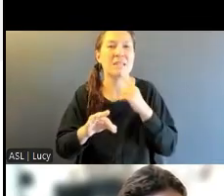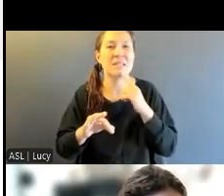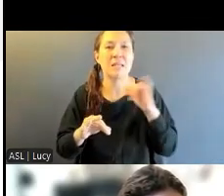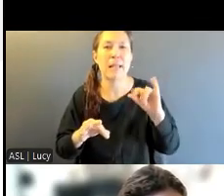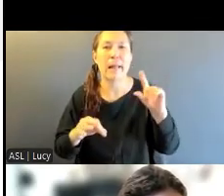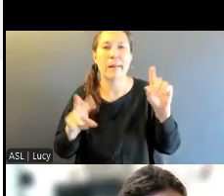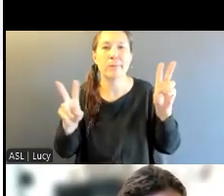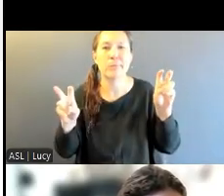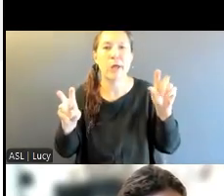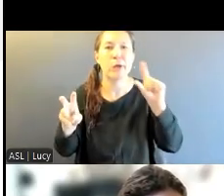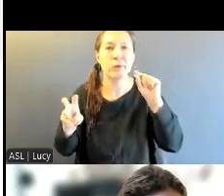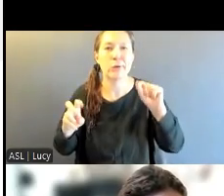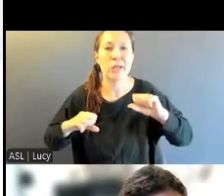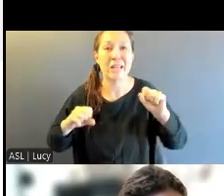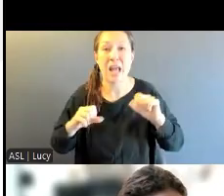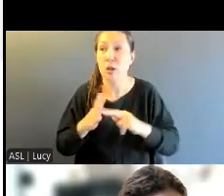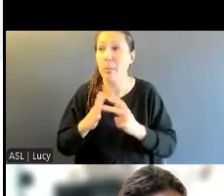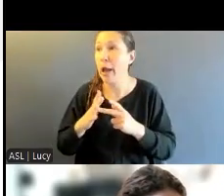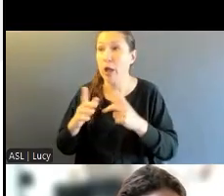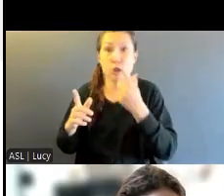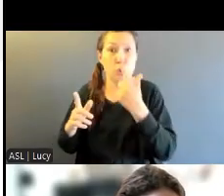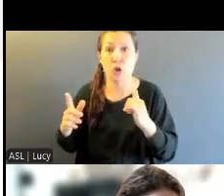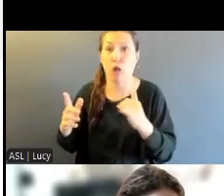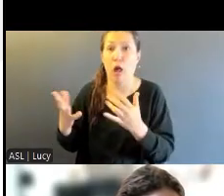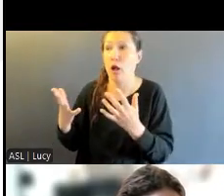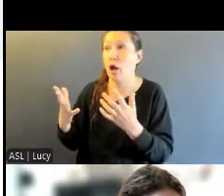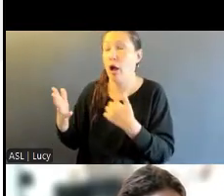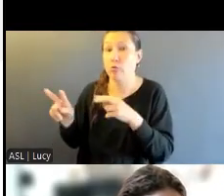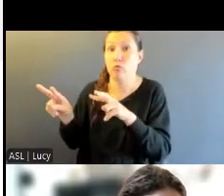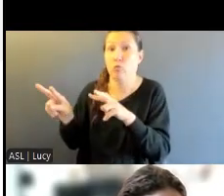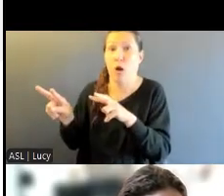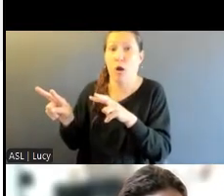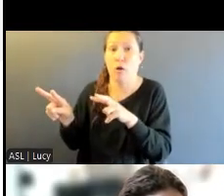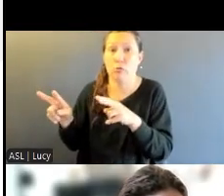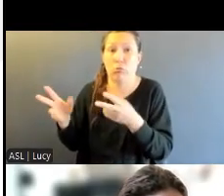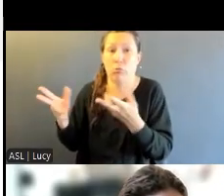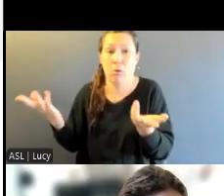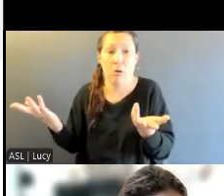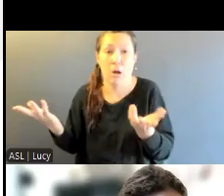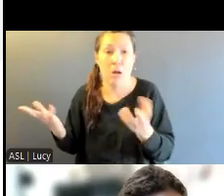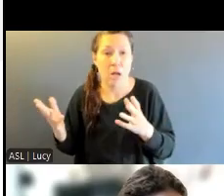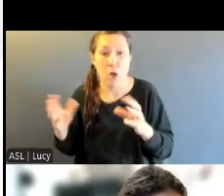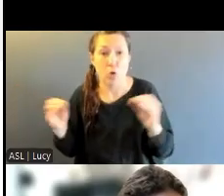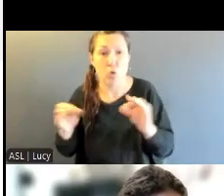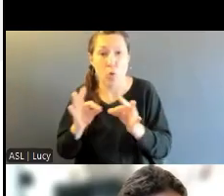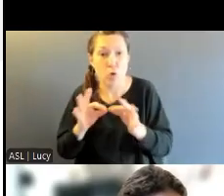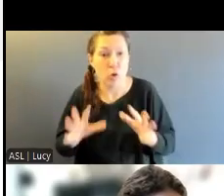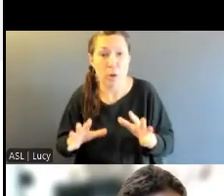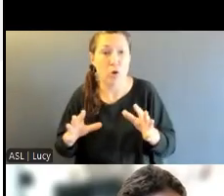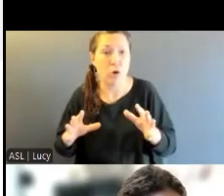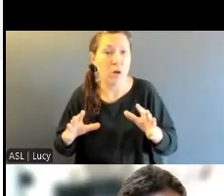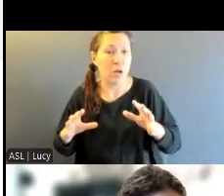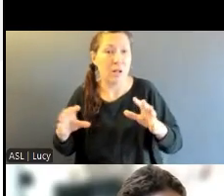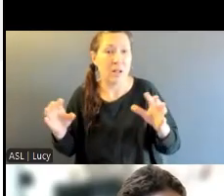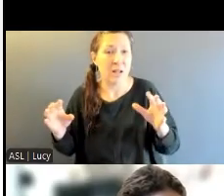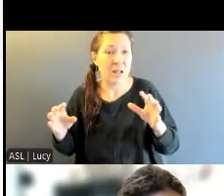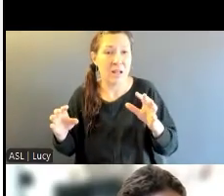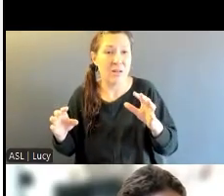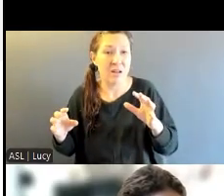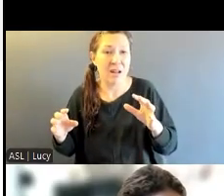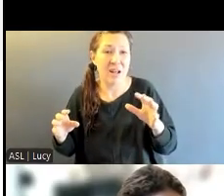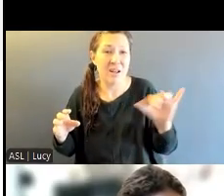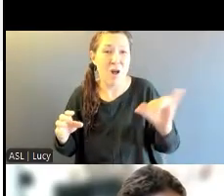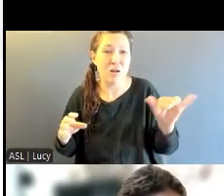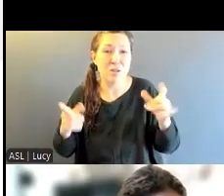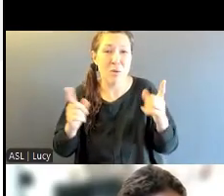know anything. There is no translator. Another thing, hospitals, there is only English and Portuguese. There are not Spanish